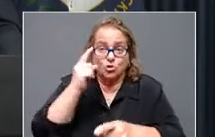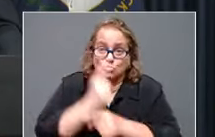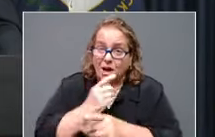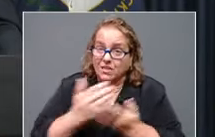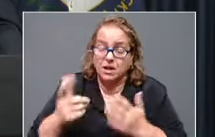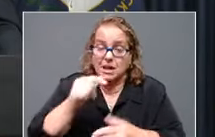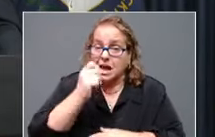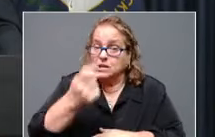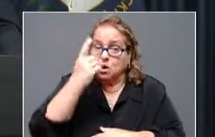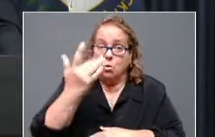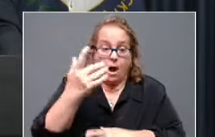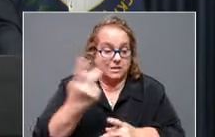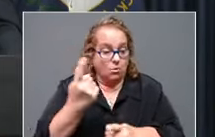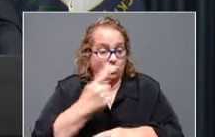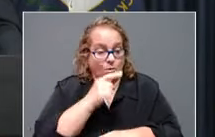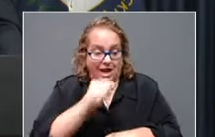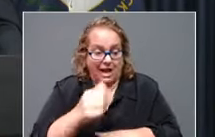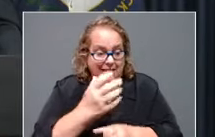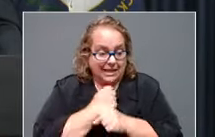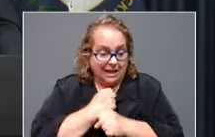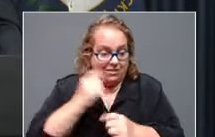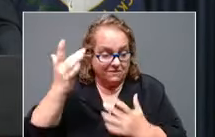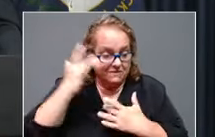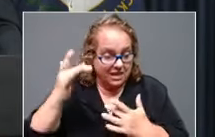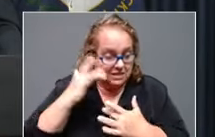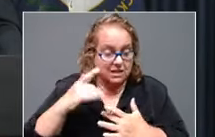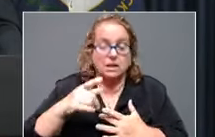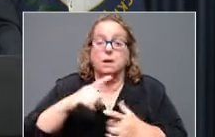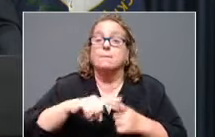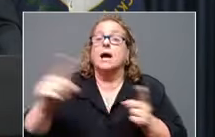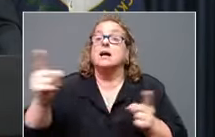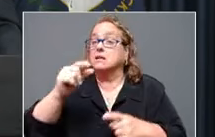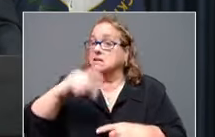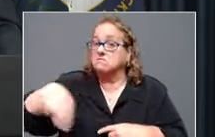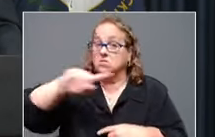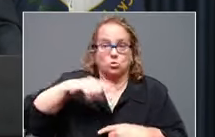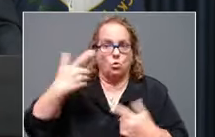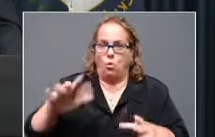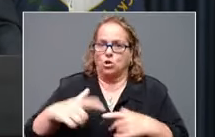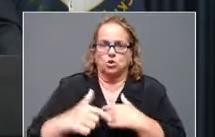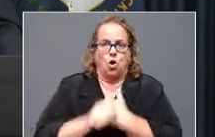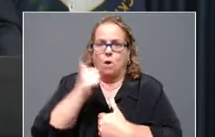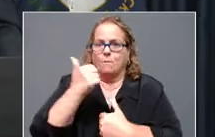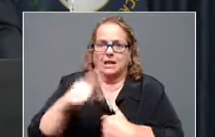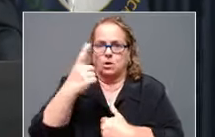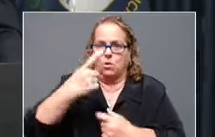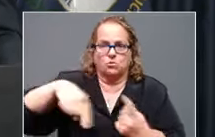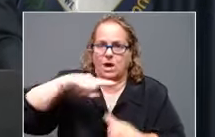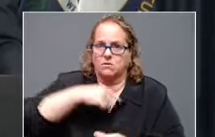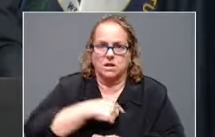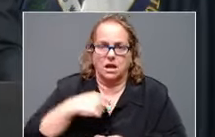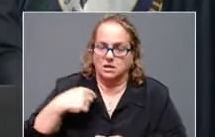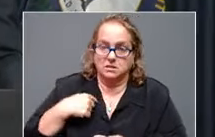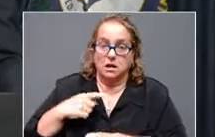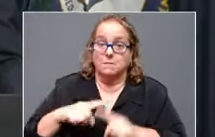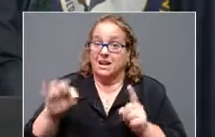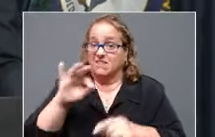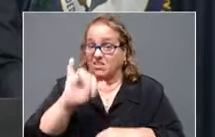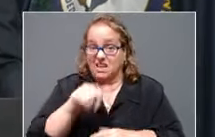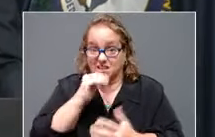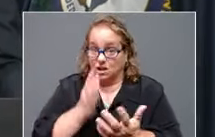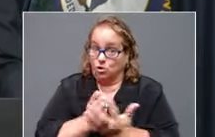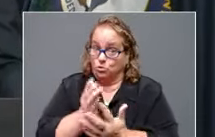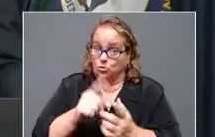enough to get vaccinated. So I need your help, and every other parent needs your help too, to make sure we're protecting the